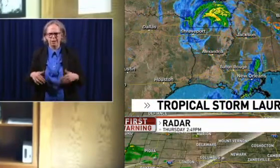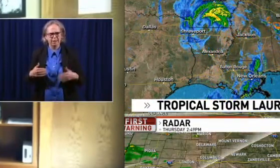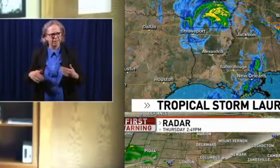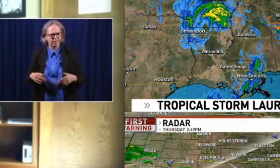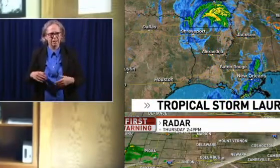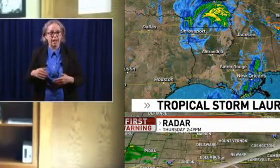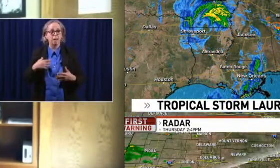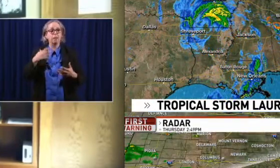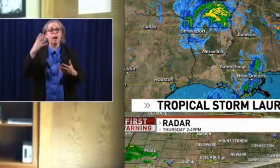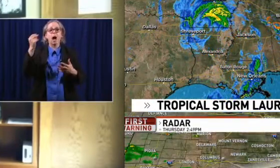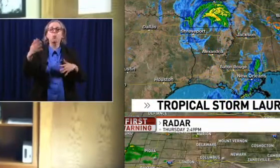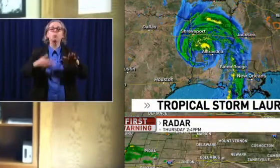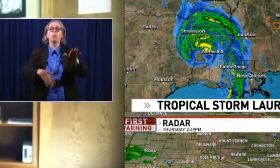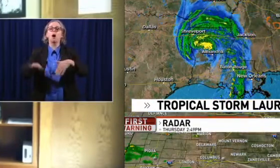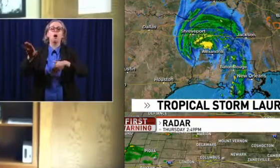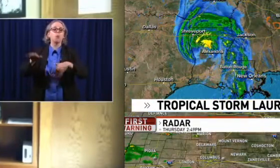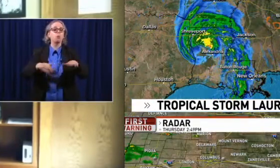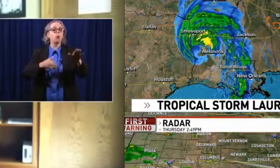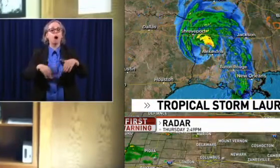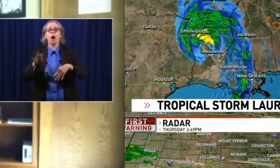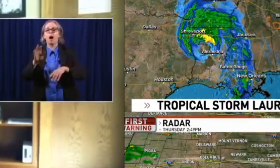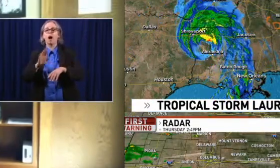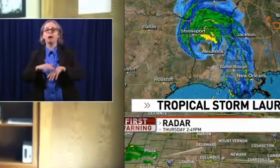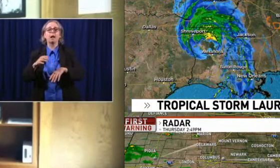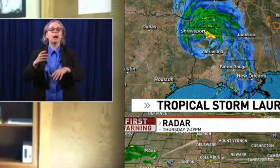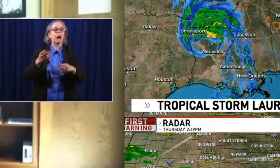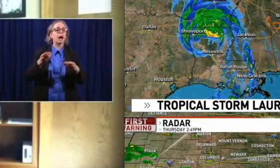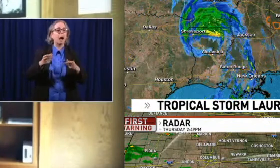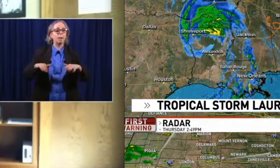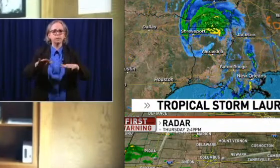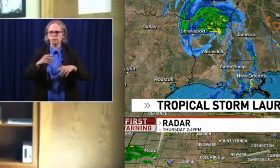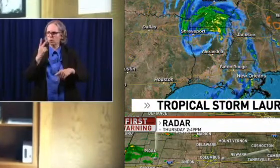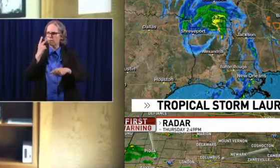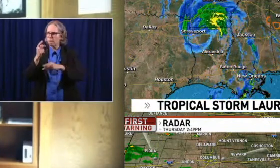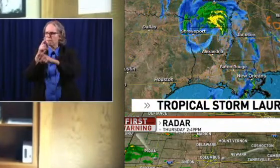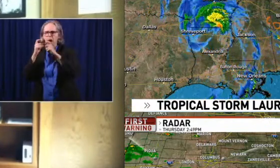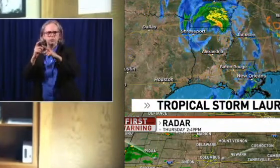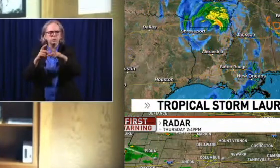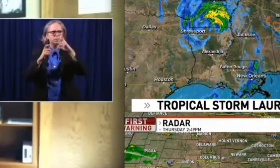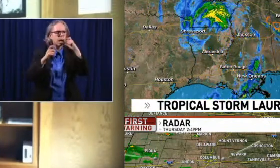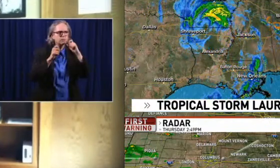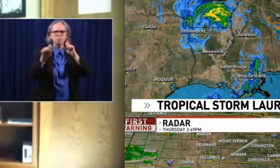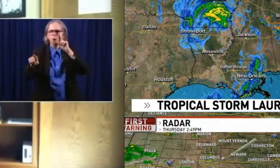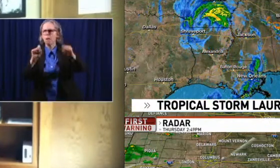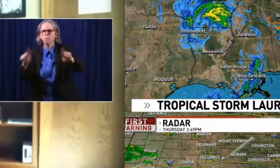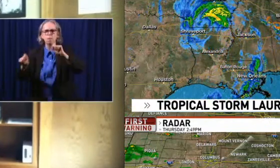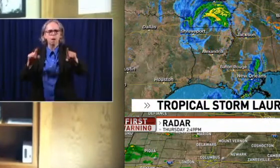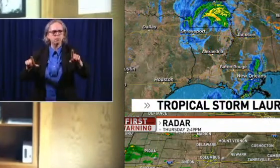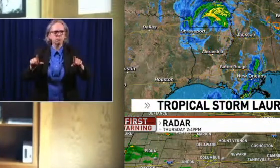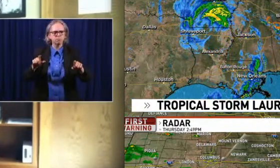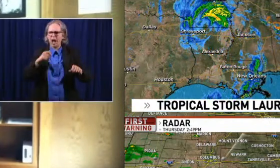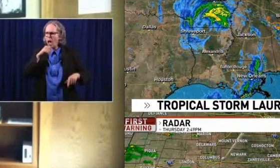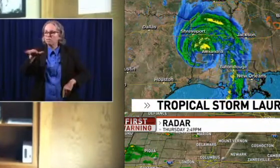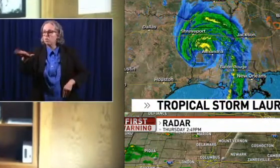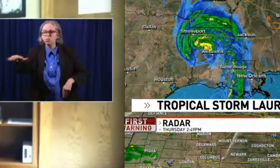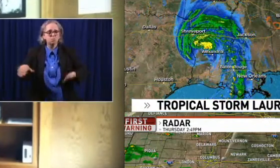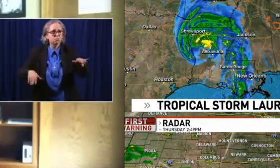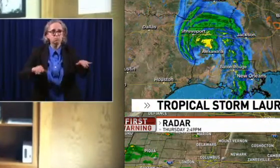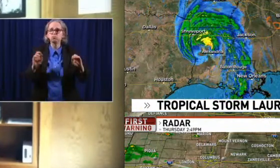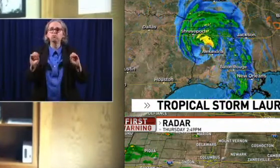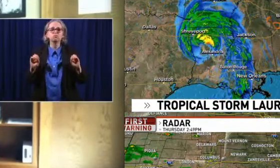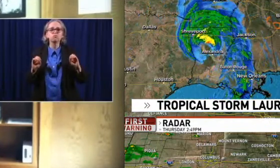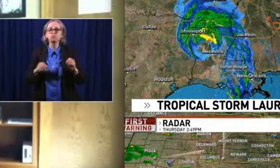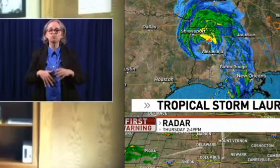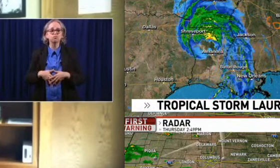campus how they all have their masks on. You don't even need to ask. You can see that